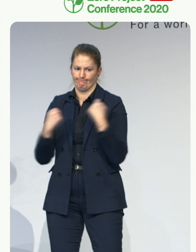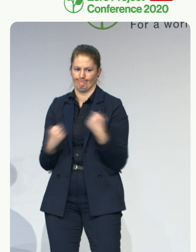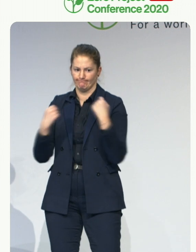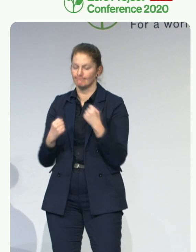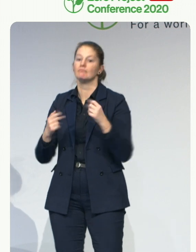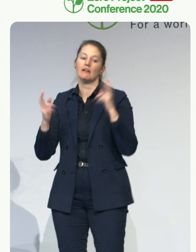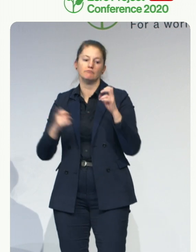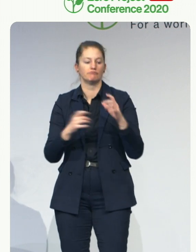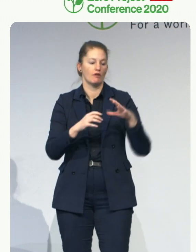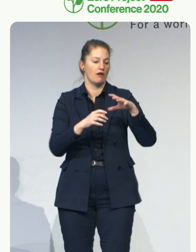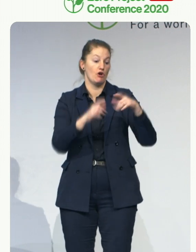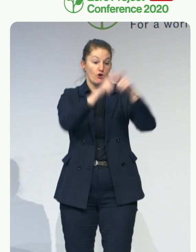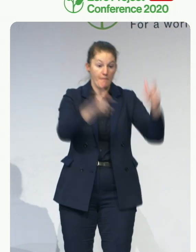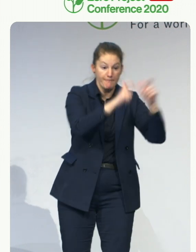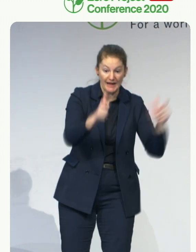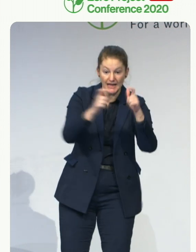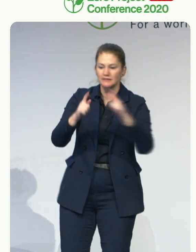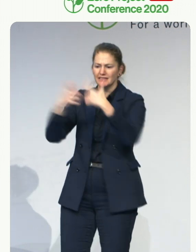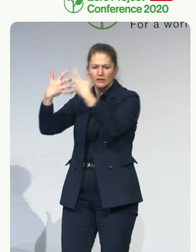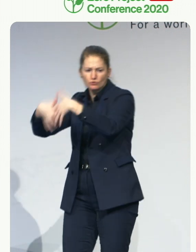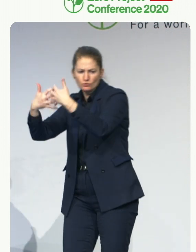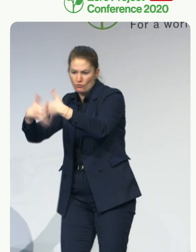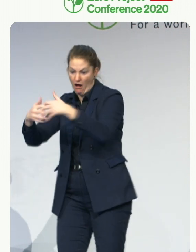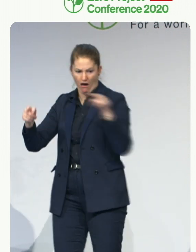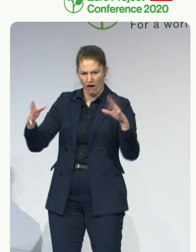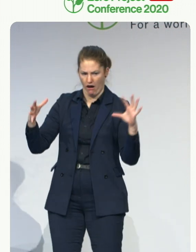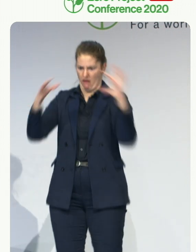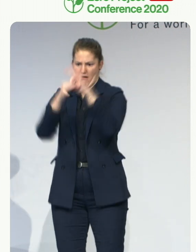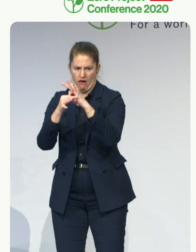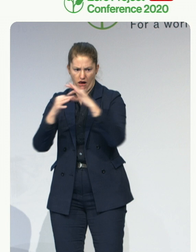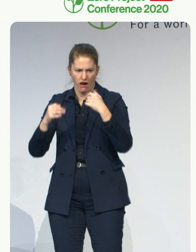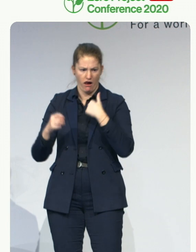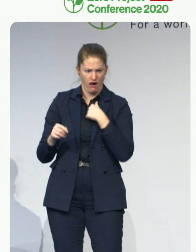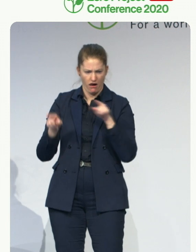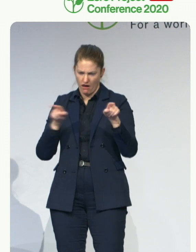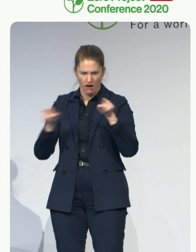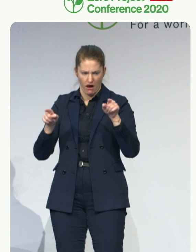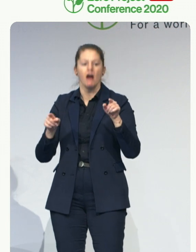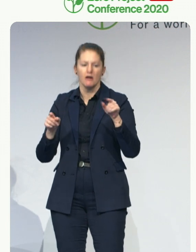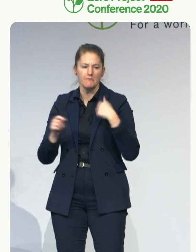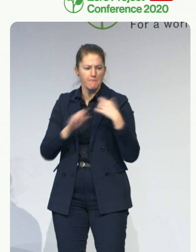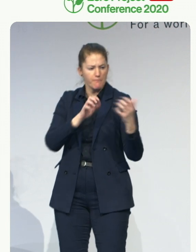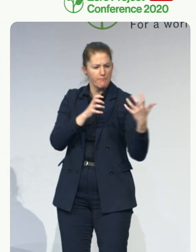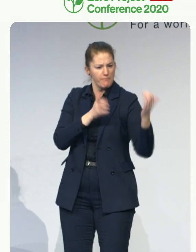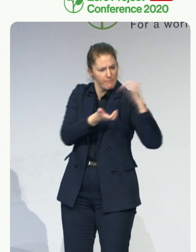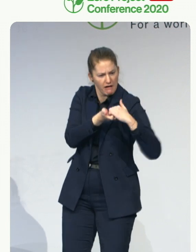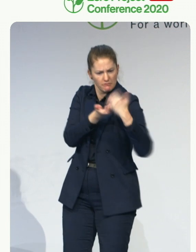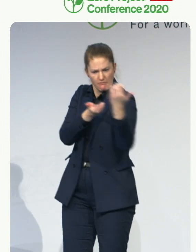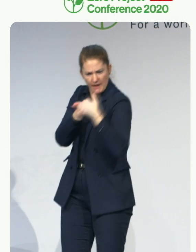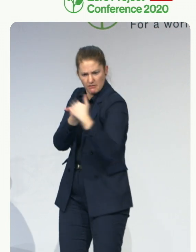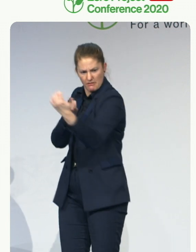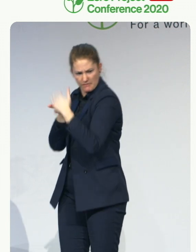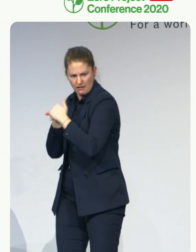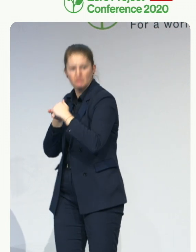have established valuable and strong partnerships, not only with regional NGOs,